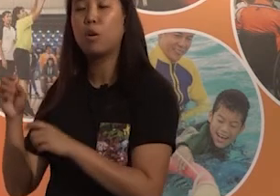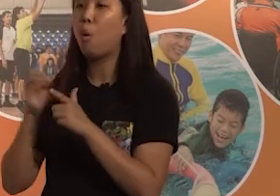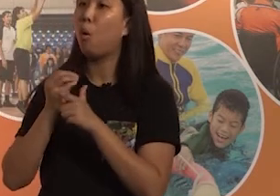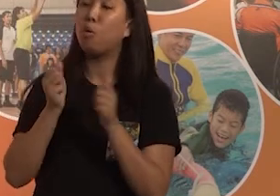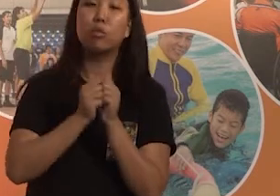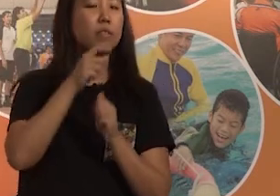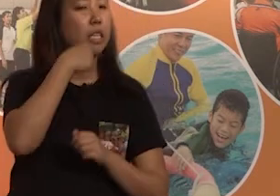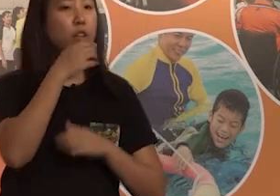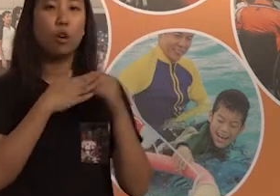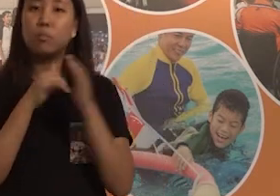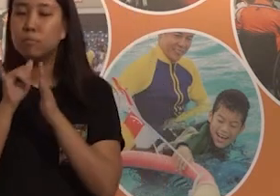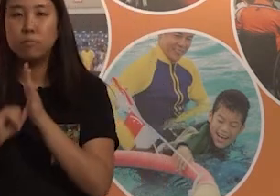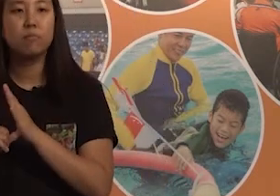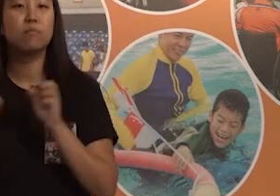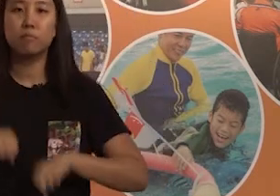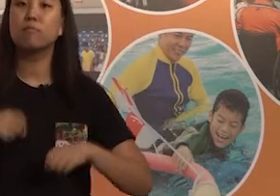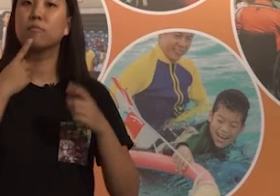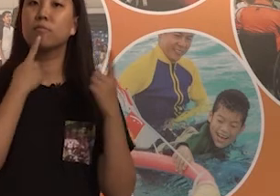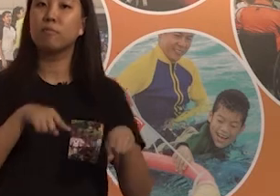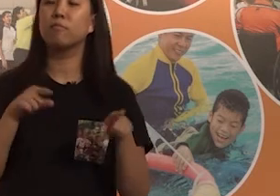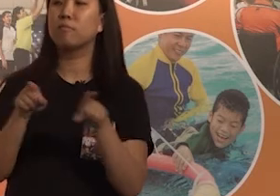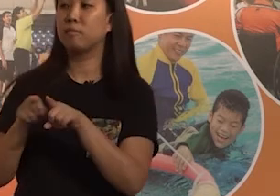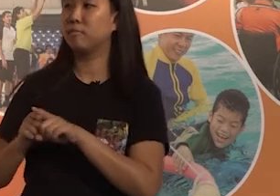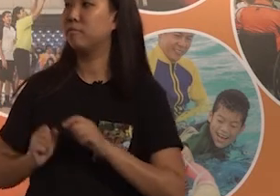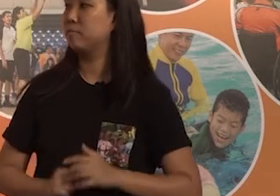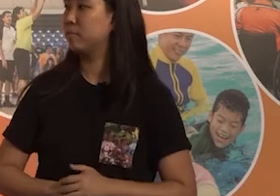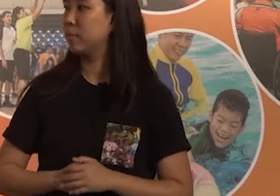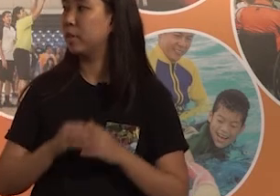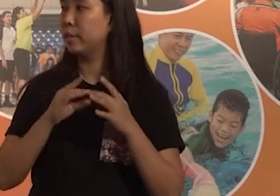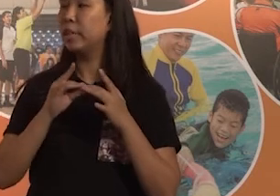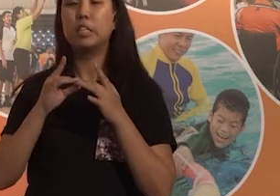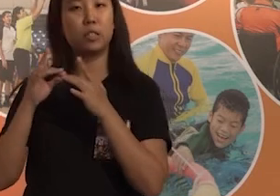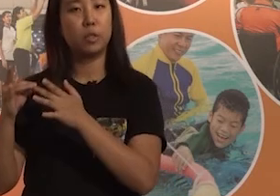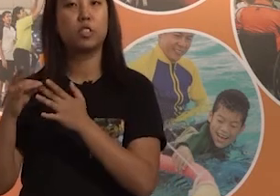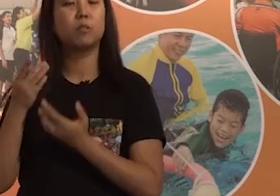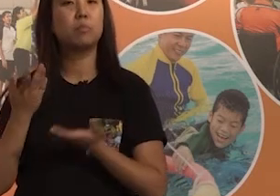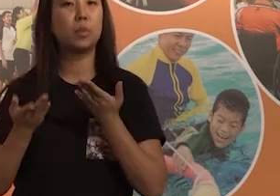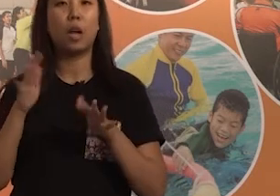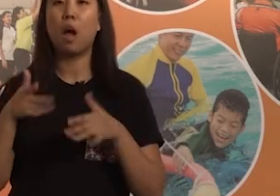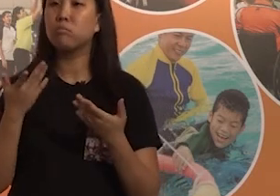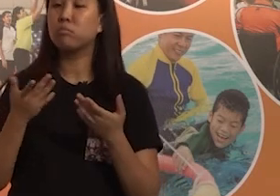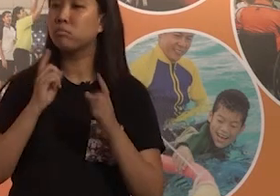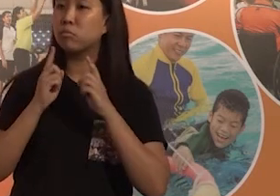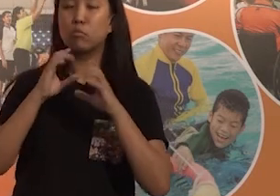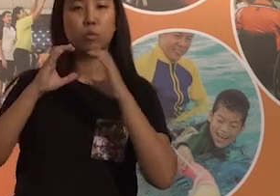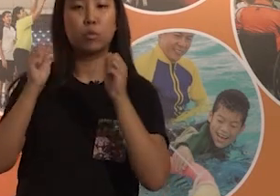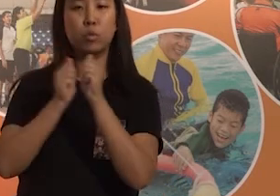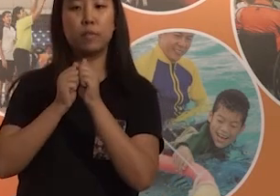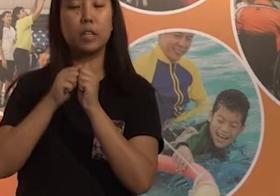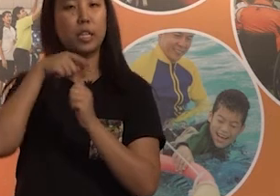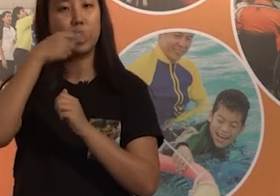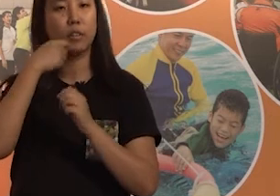community as well. Maybe we could probably answer that. Yeah, especially the hearing community. For hearing